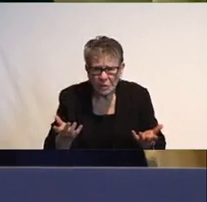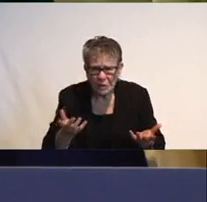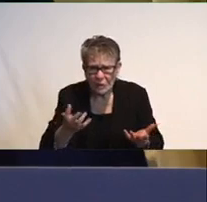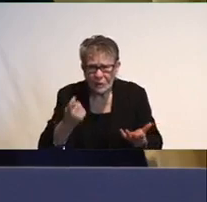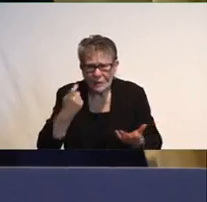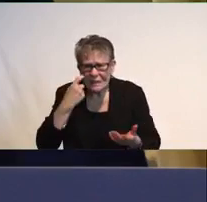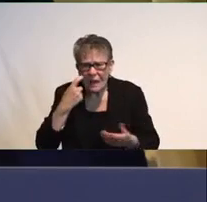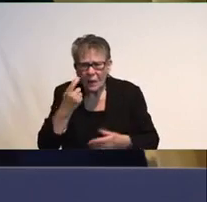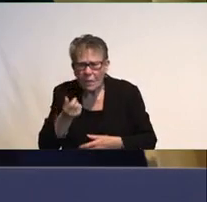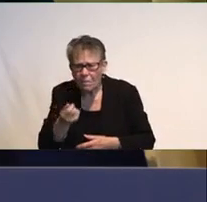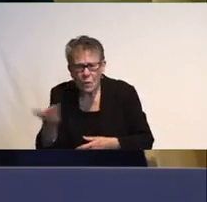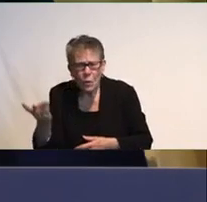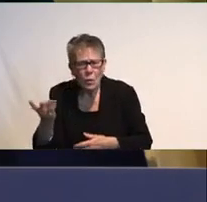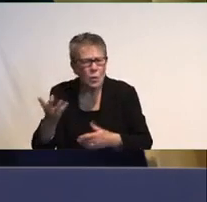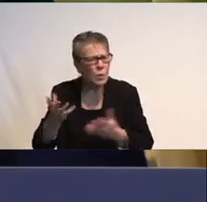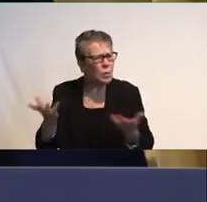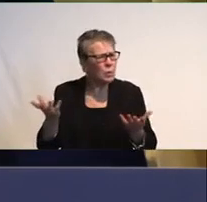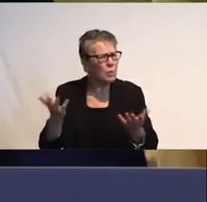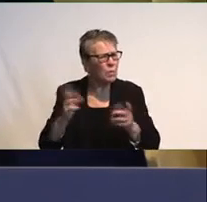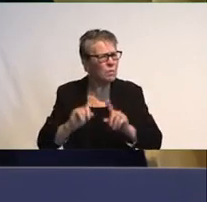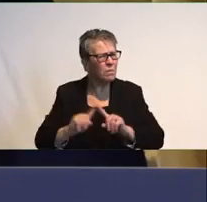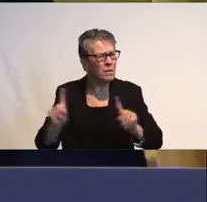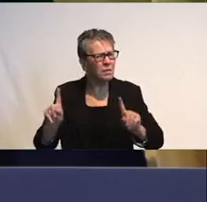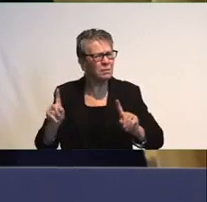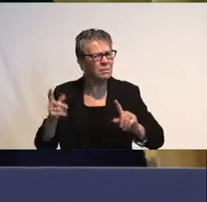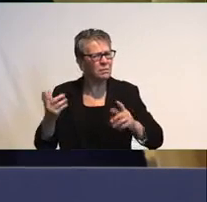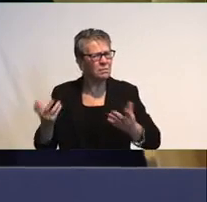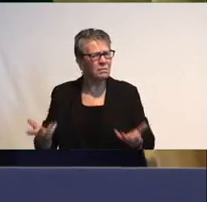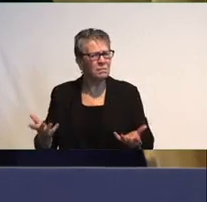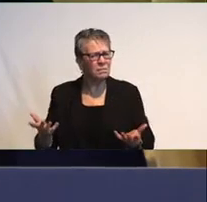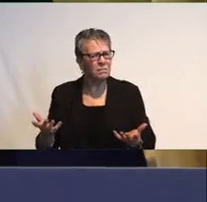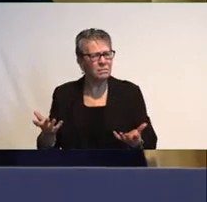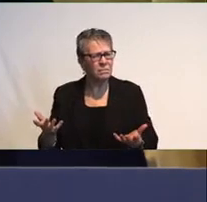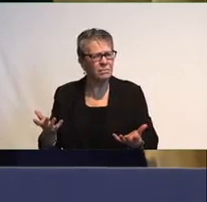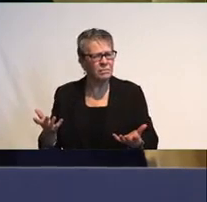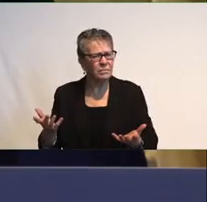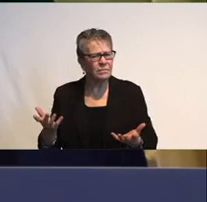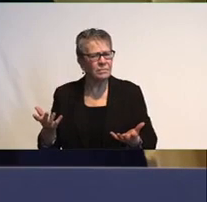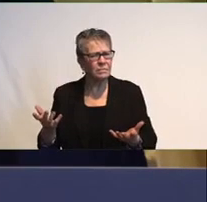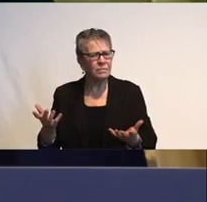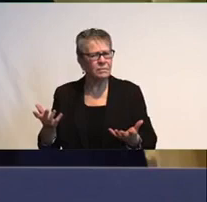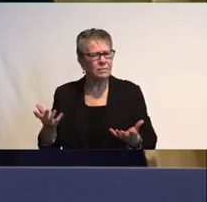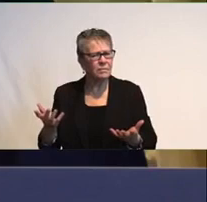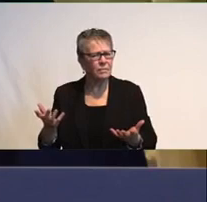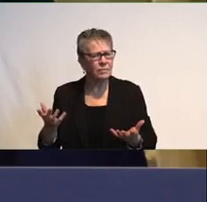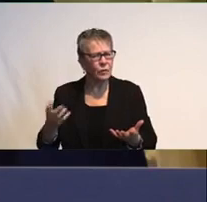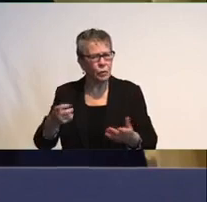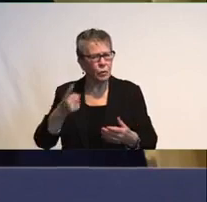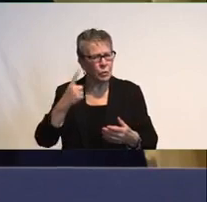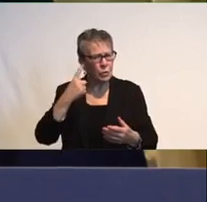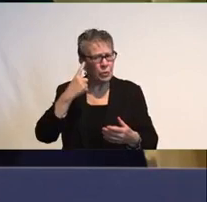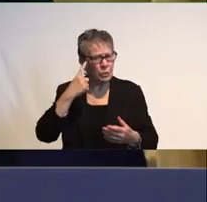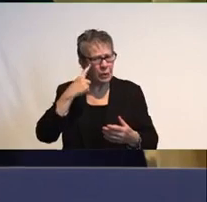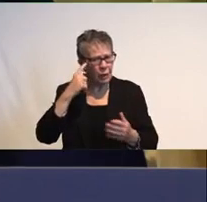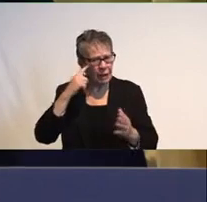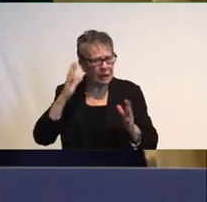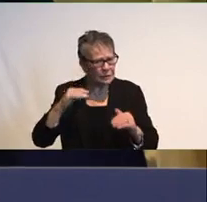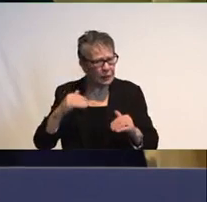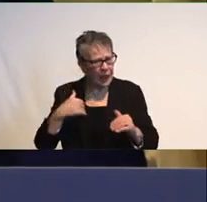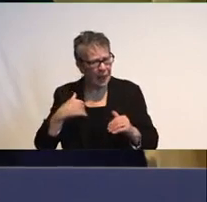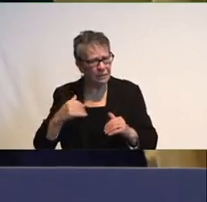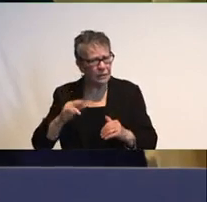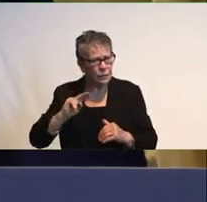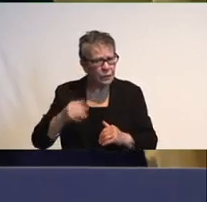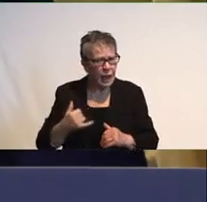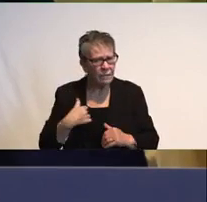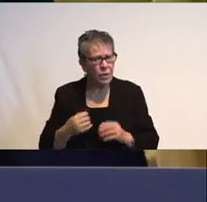be the major variant in New Jersey? I think the White House said that last week. Are you all expecting that in New Jersey as well? Thanks. Yeah,